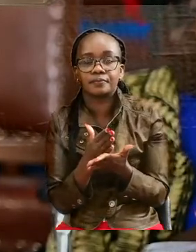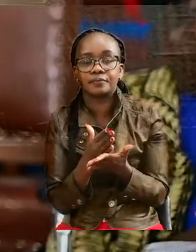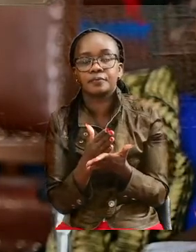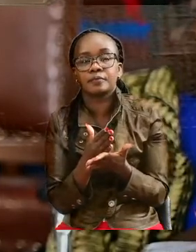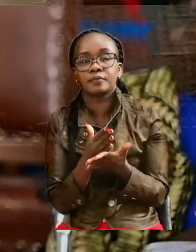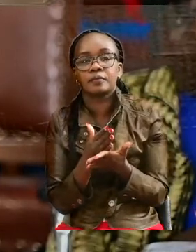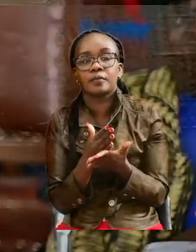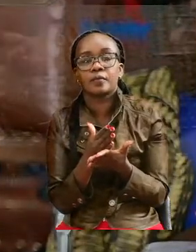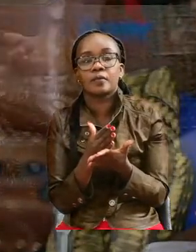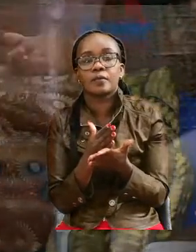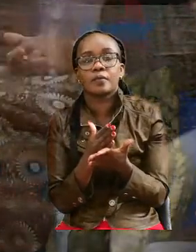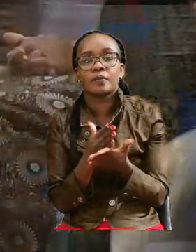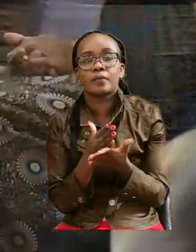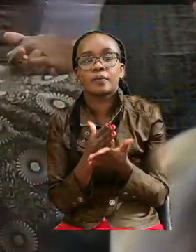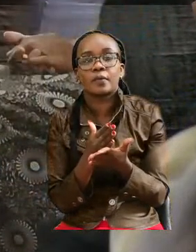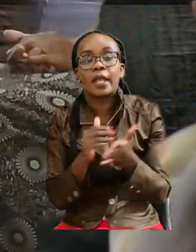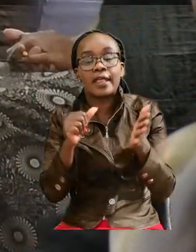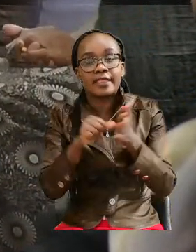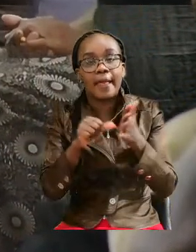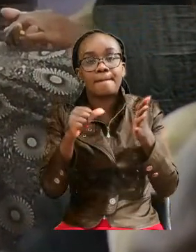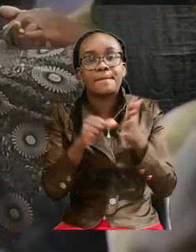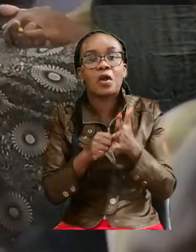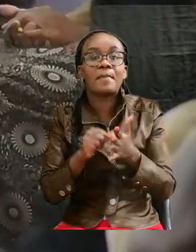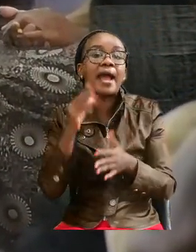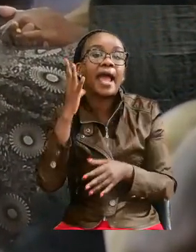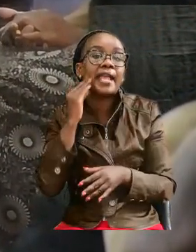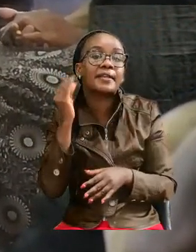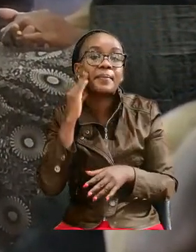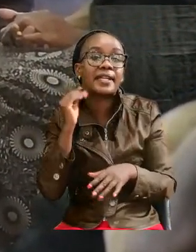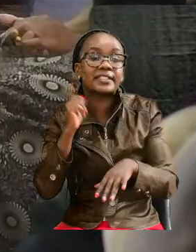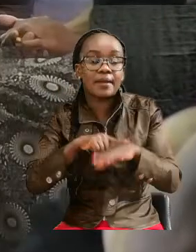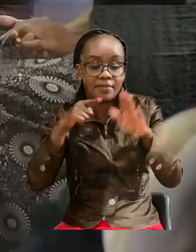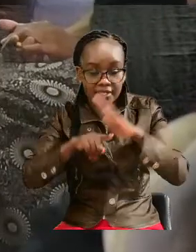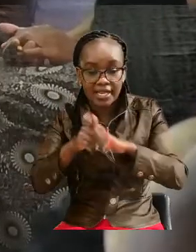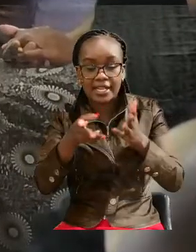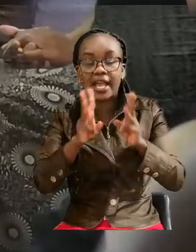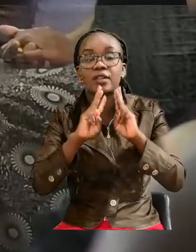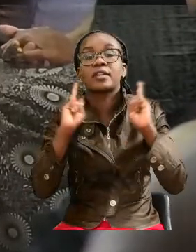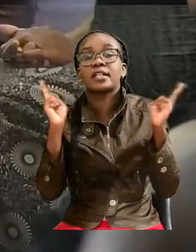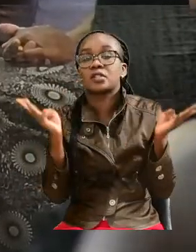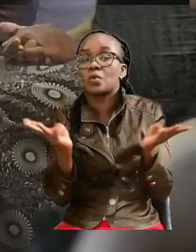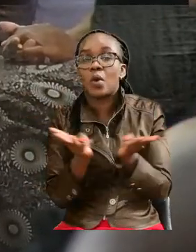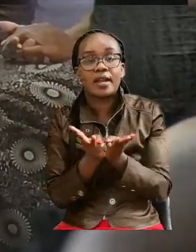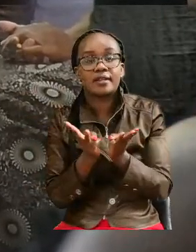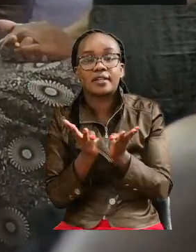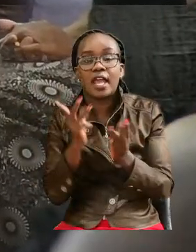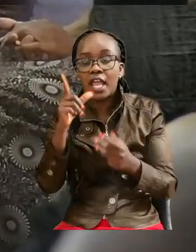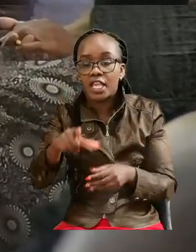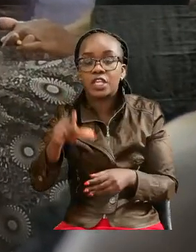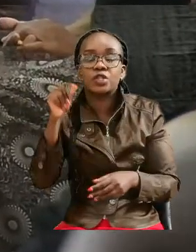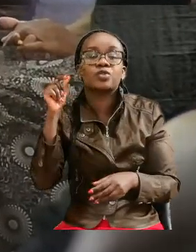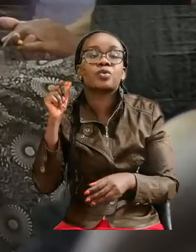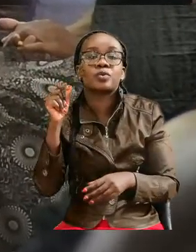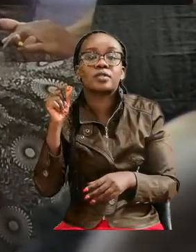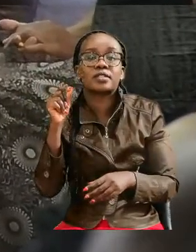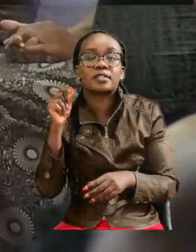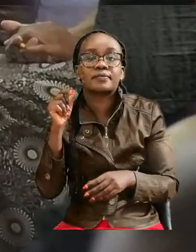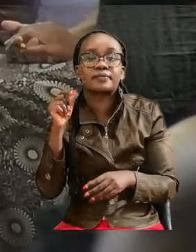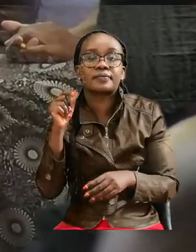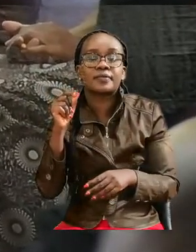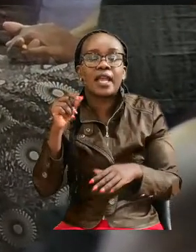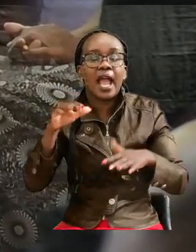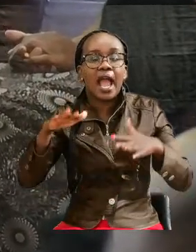the problems you encounter when you are in this world. It shows the thankful person